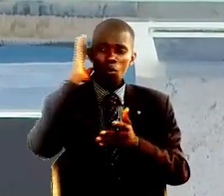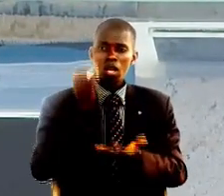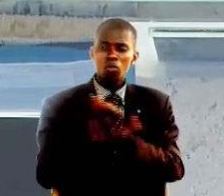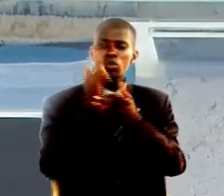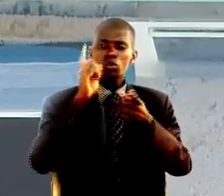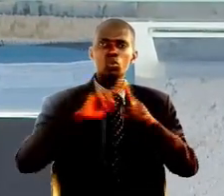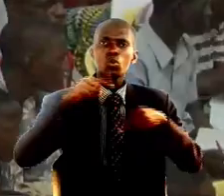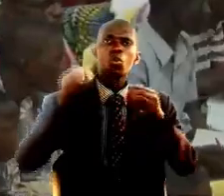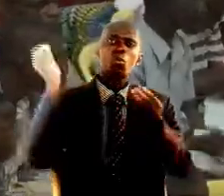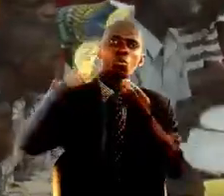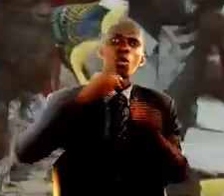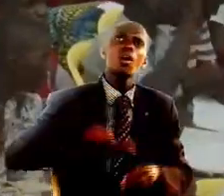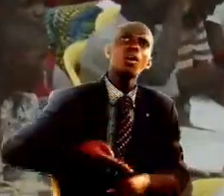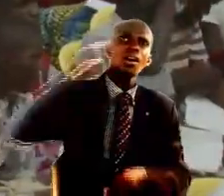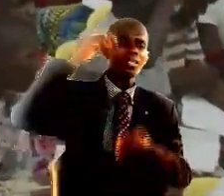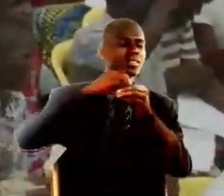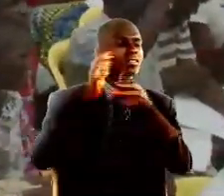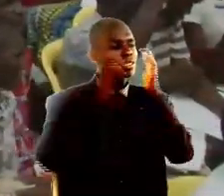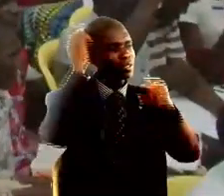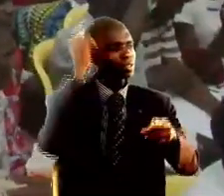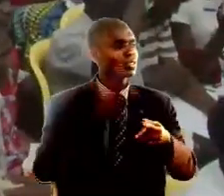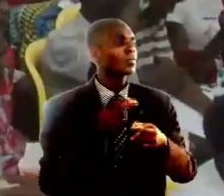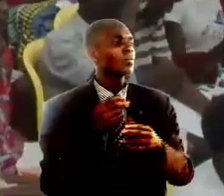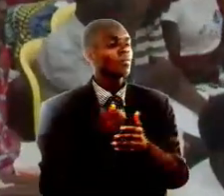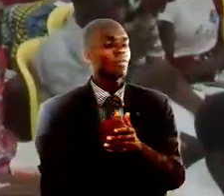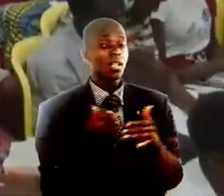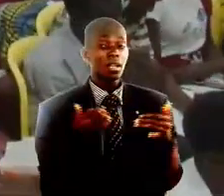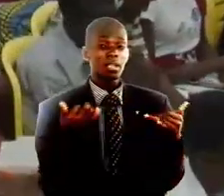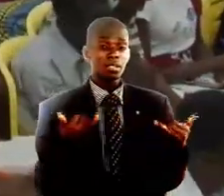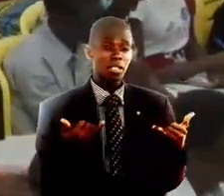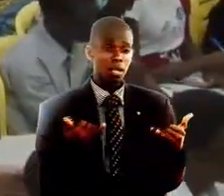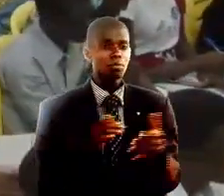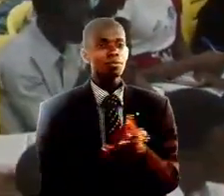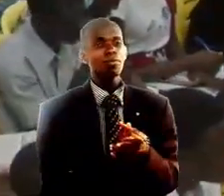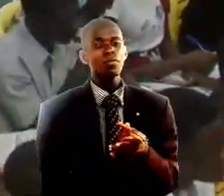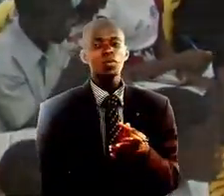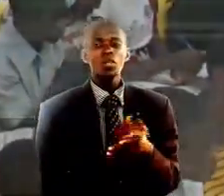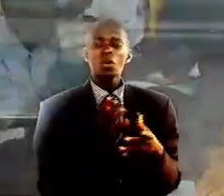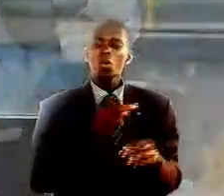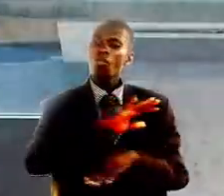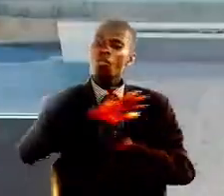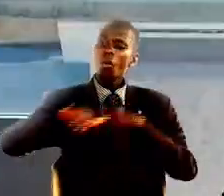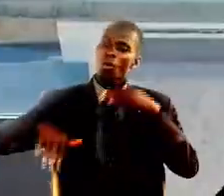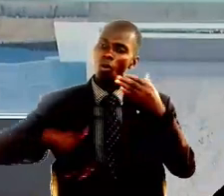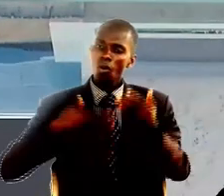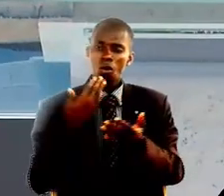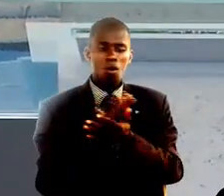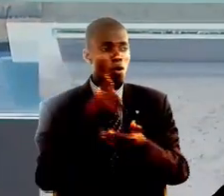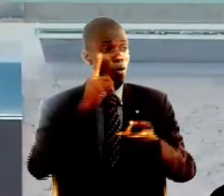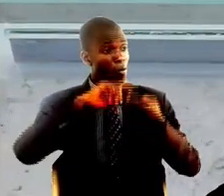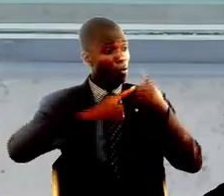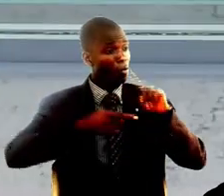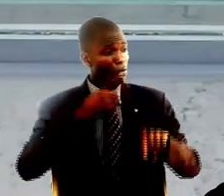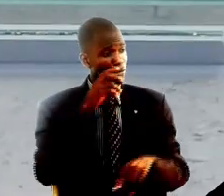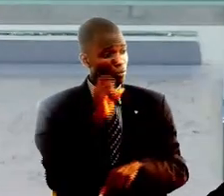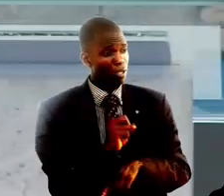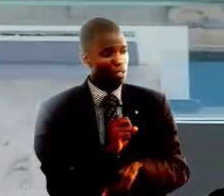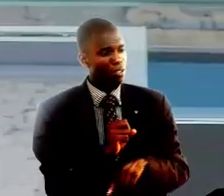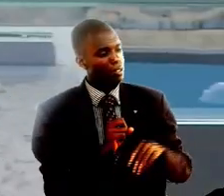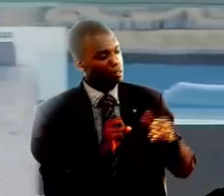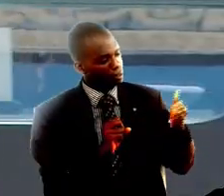in Jesus' name. Now, of all associates Here is